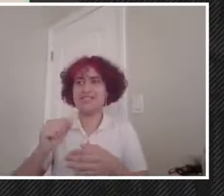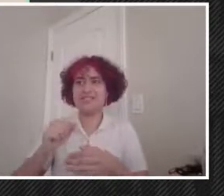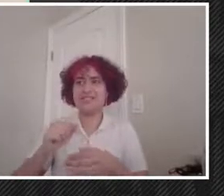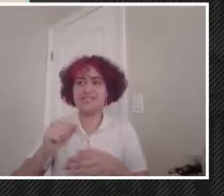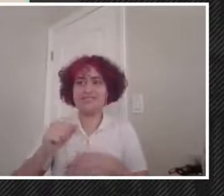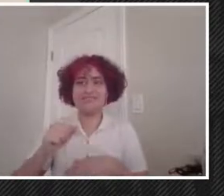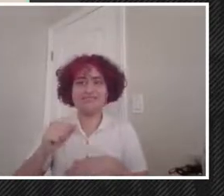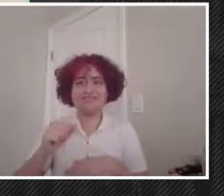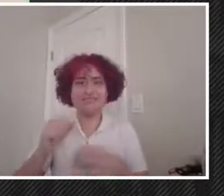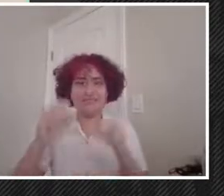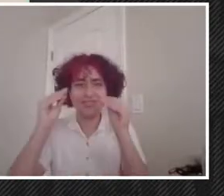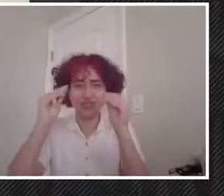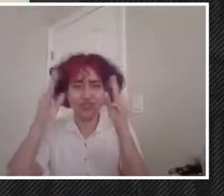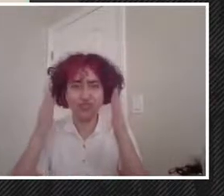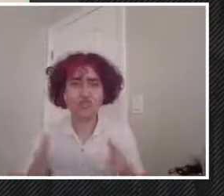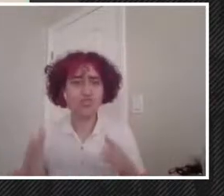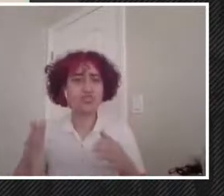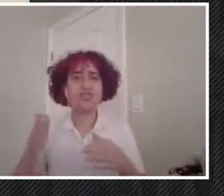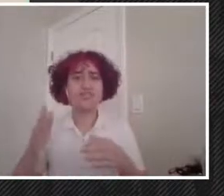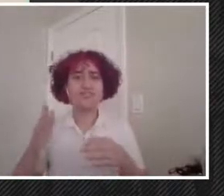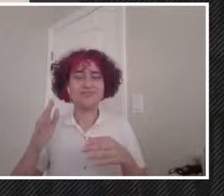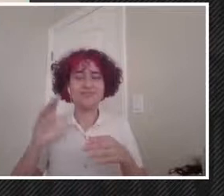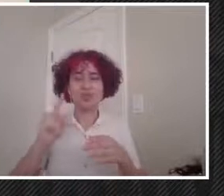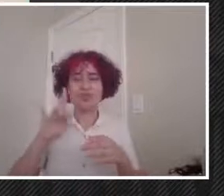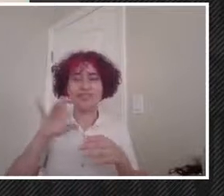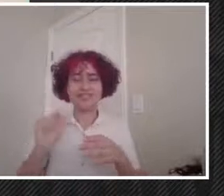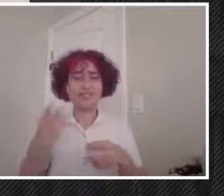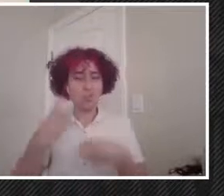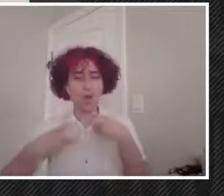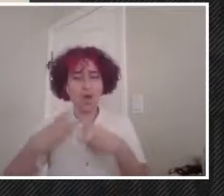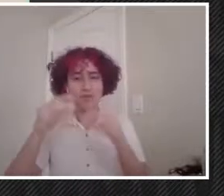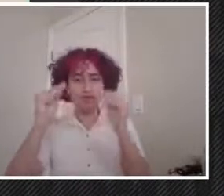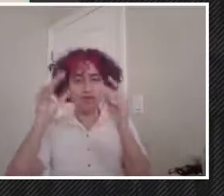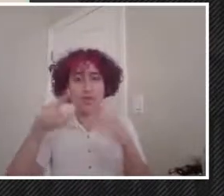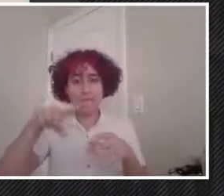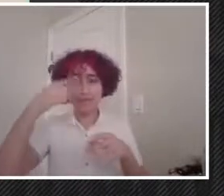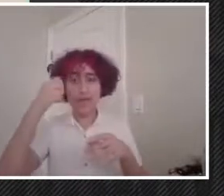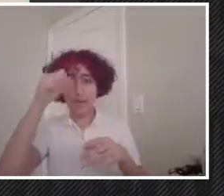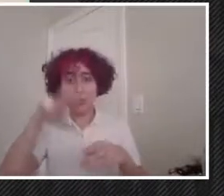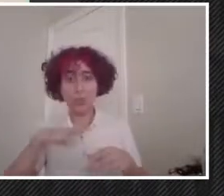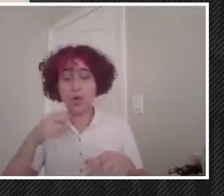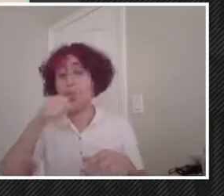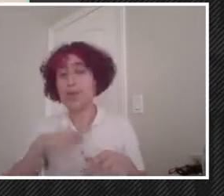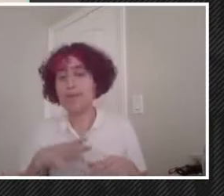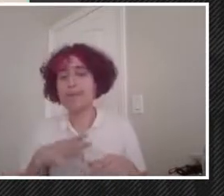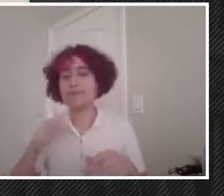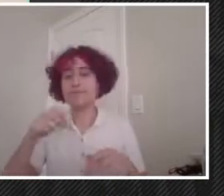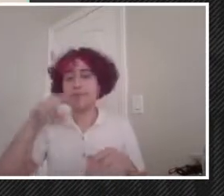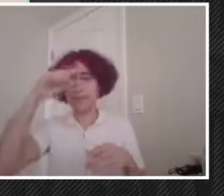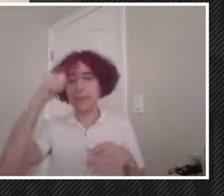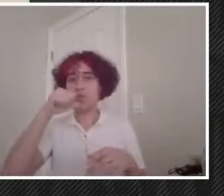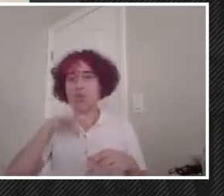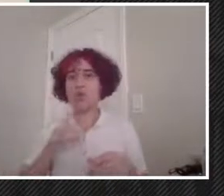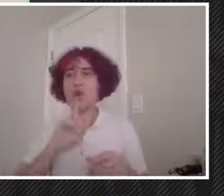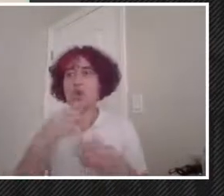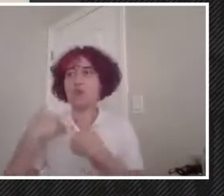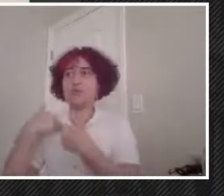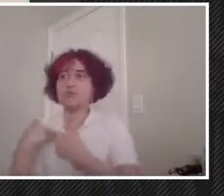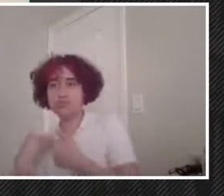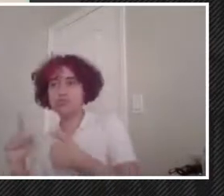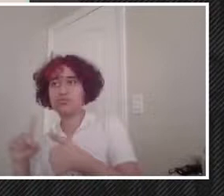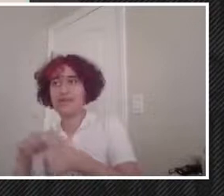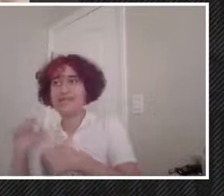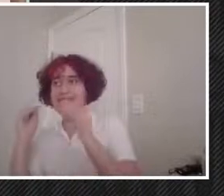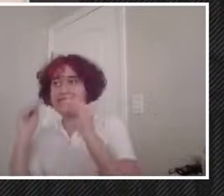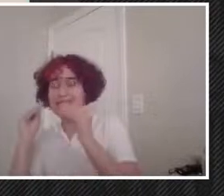country. Black women, working class Black women who bear the burden of teaching jobs, who bear the burden of social work, who